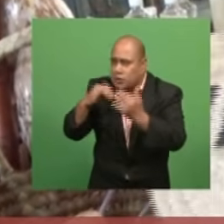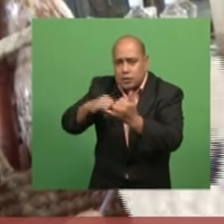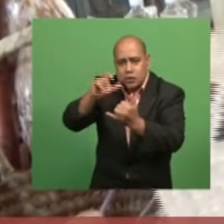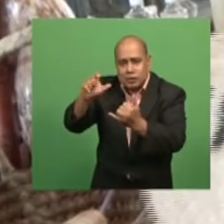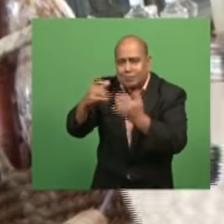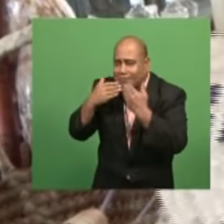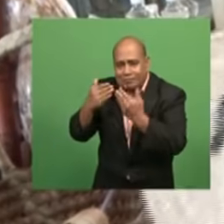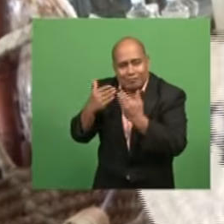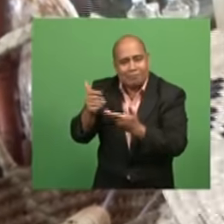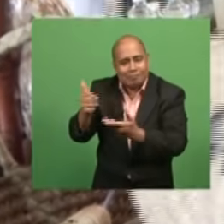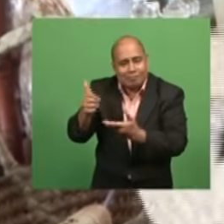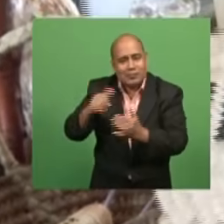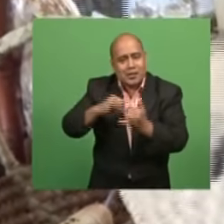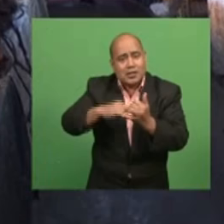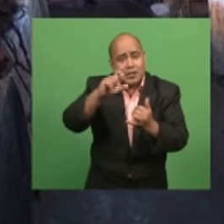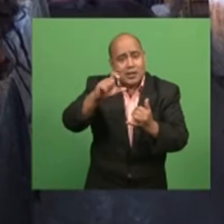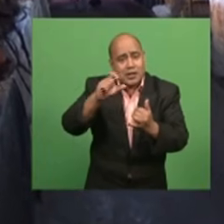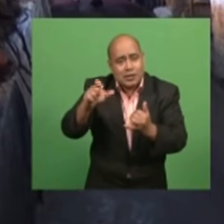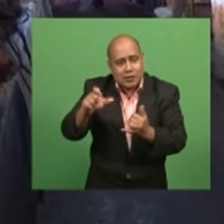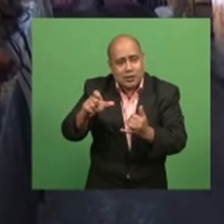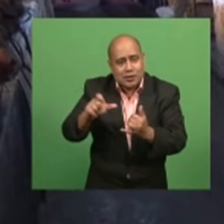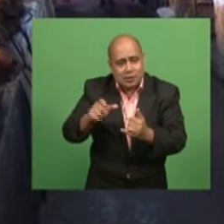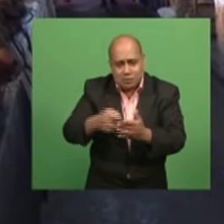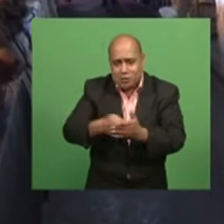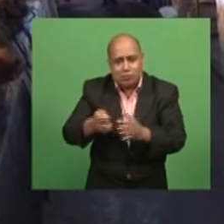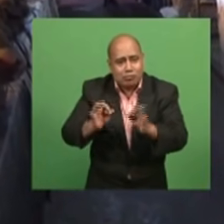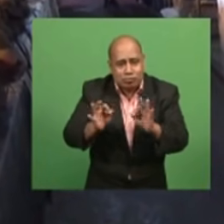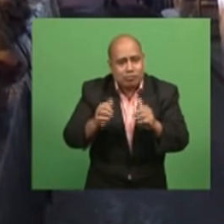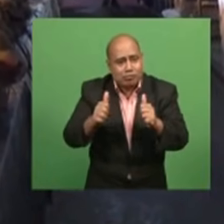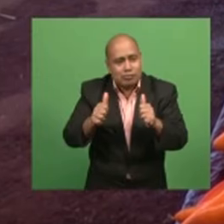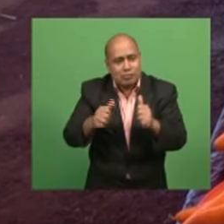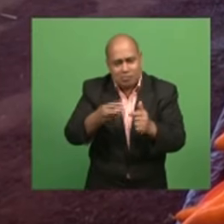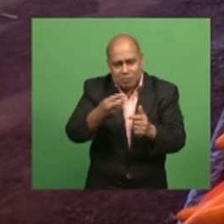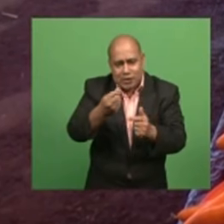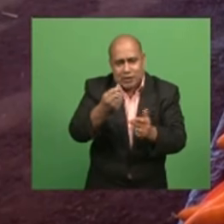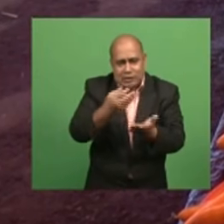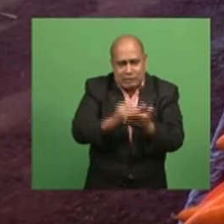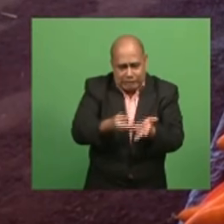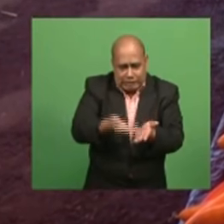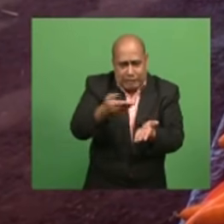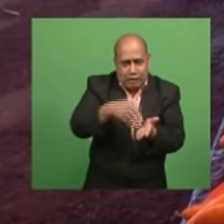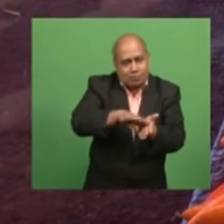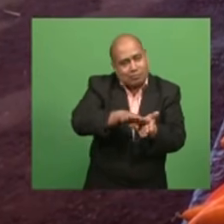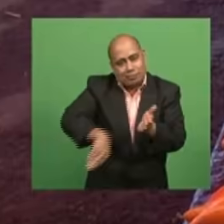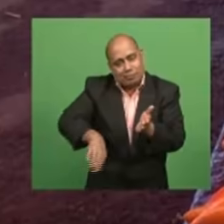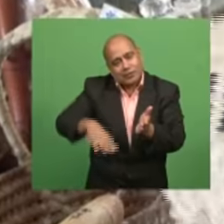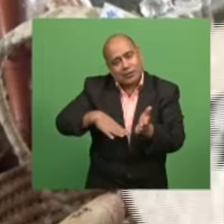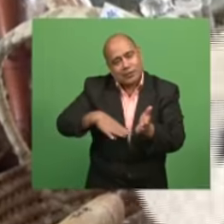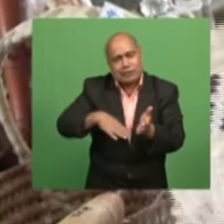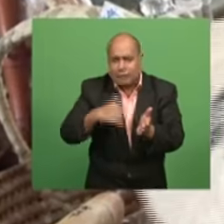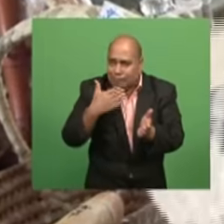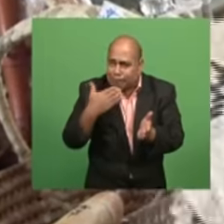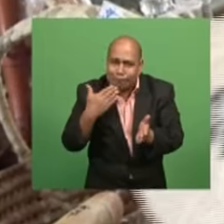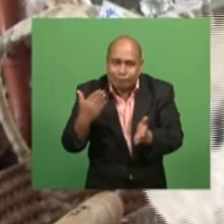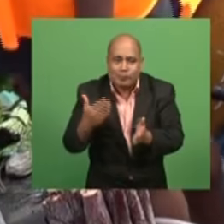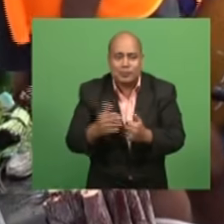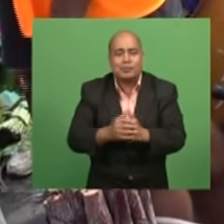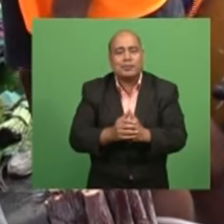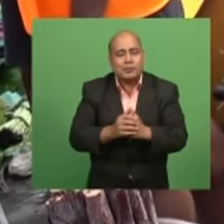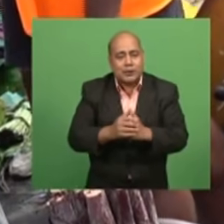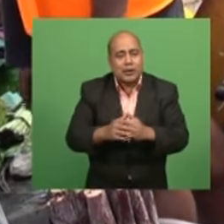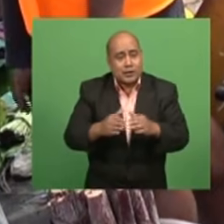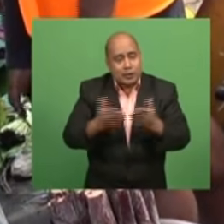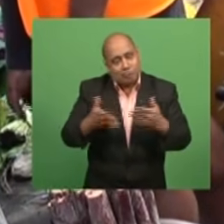I'm just pleased that SEC has taken off the fees on some of the tables, and also that the opening hours has resumed back to normal.